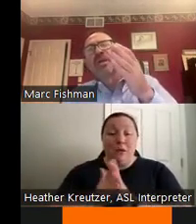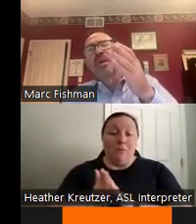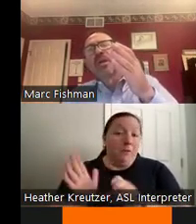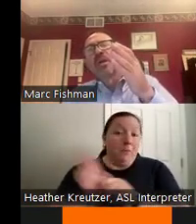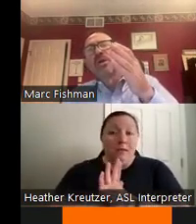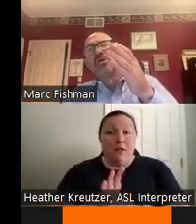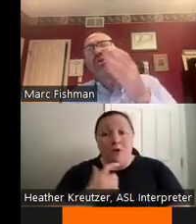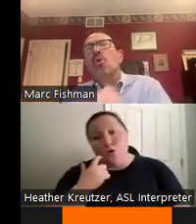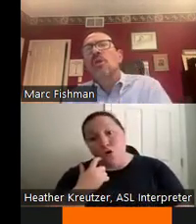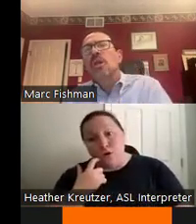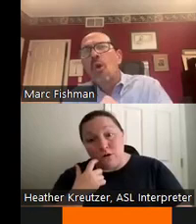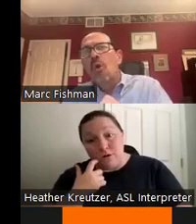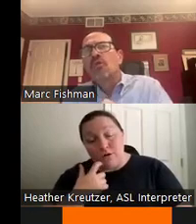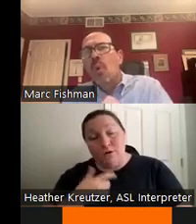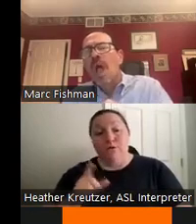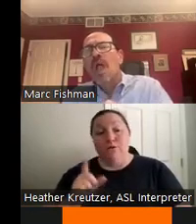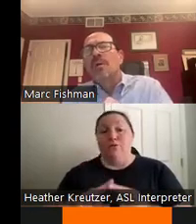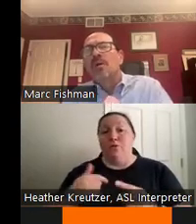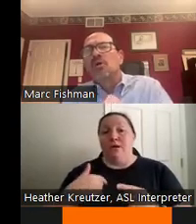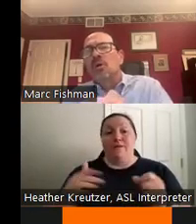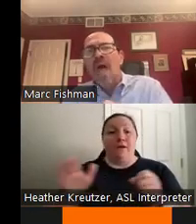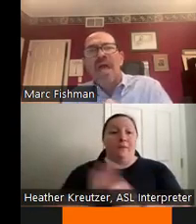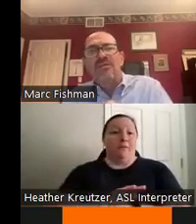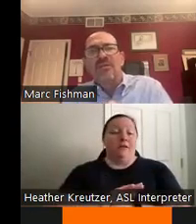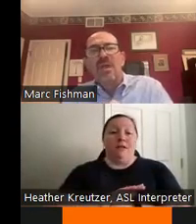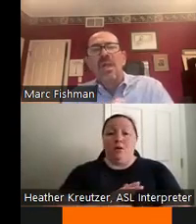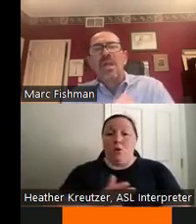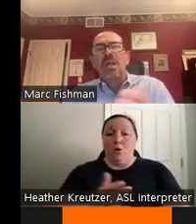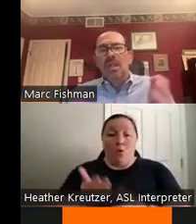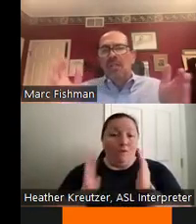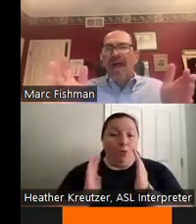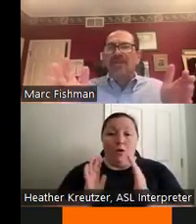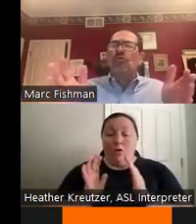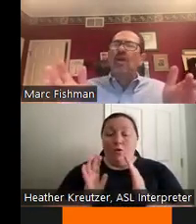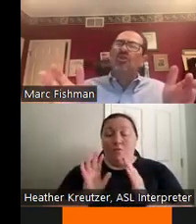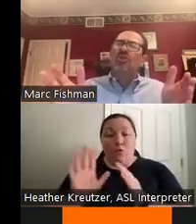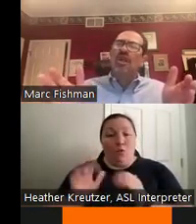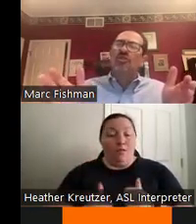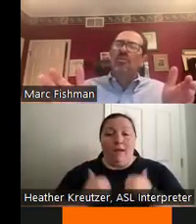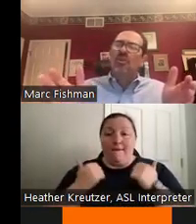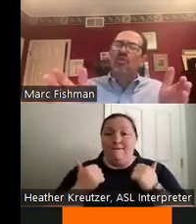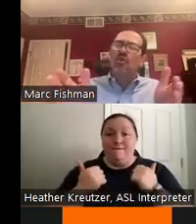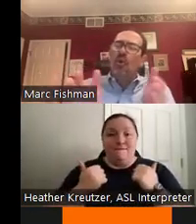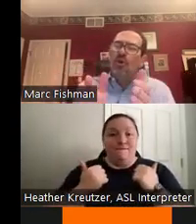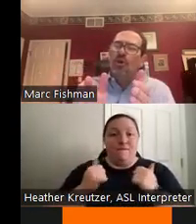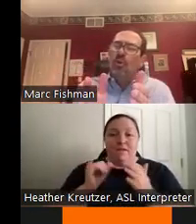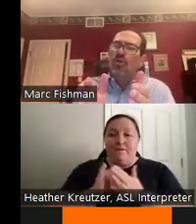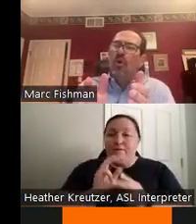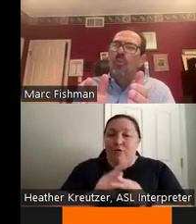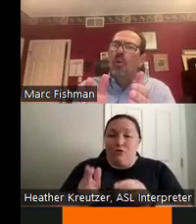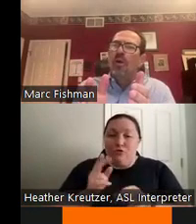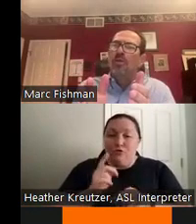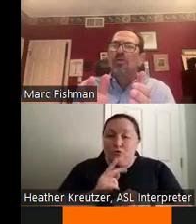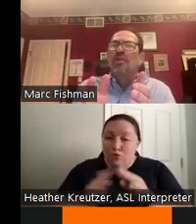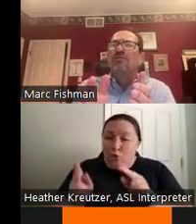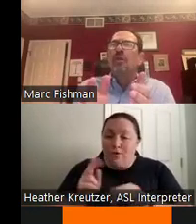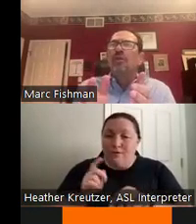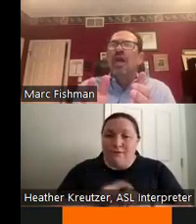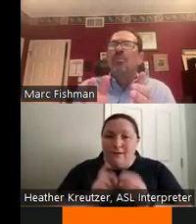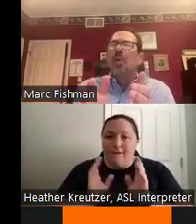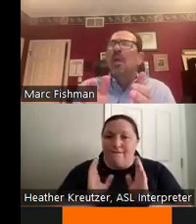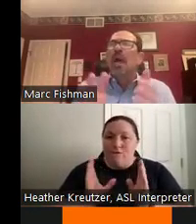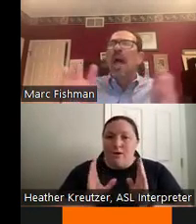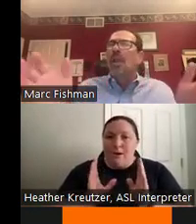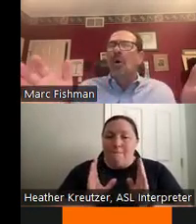having it totally overwhelm your life. That duration tends to be shorter with opioids than,